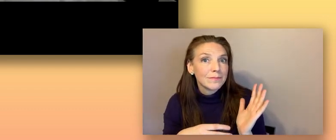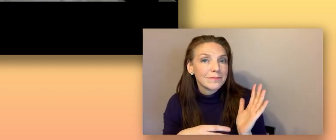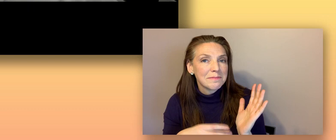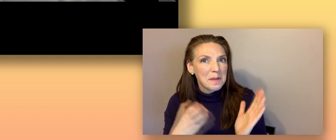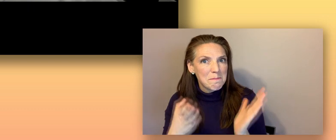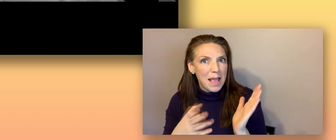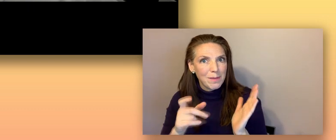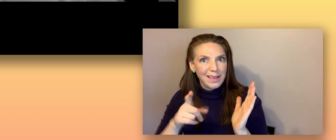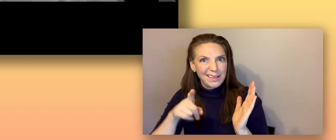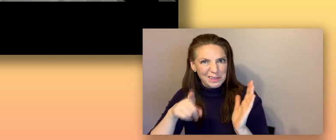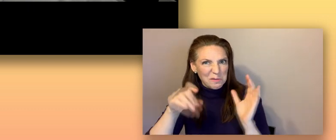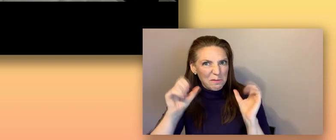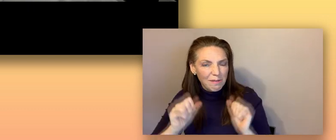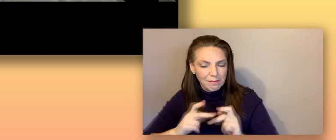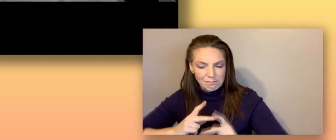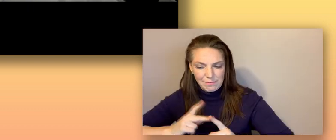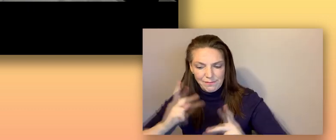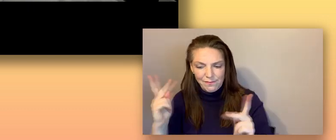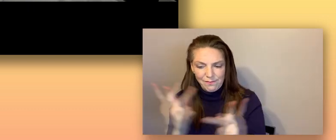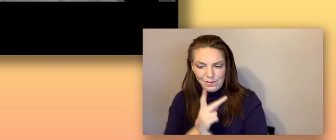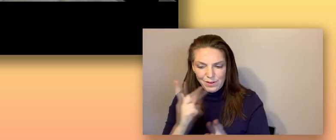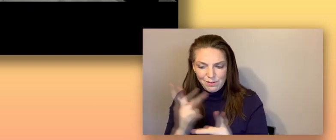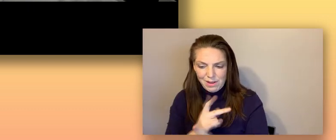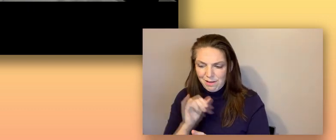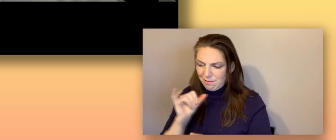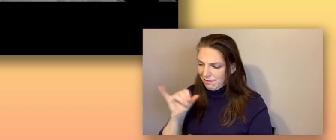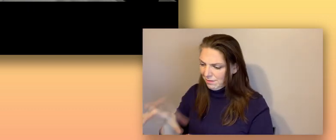you might be able to reason your way out of the